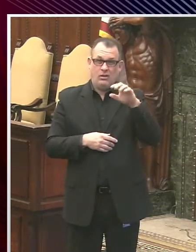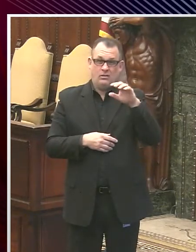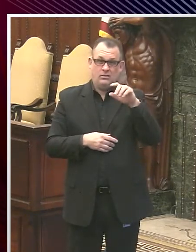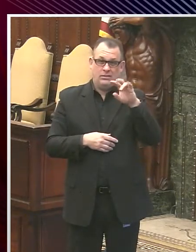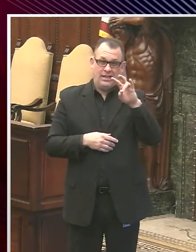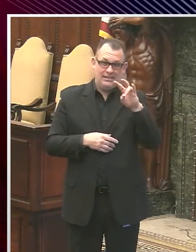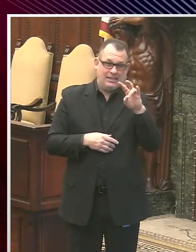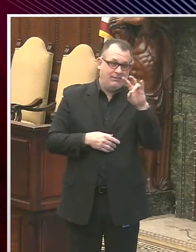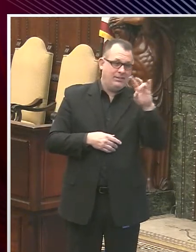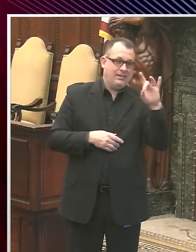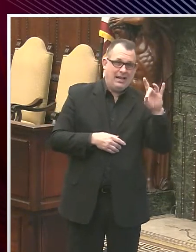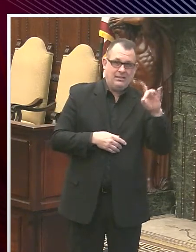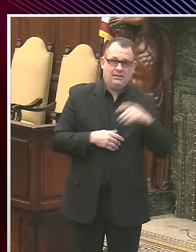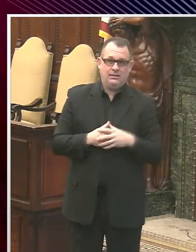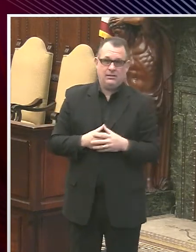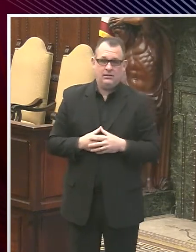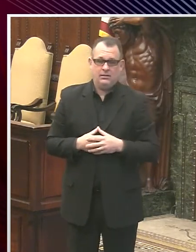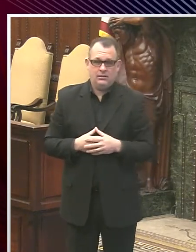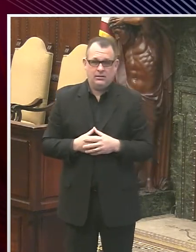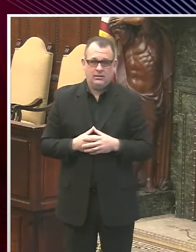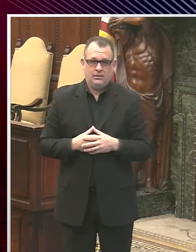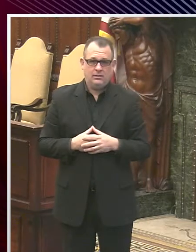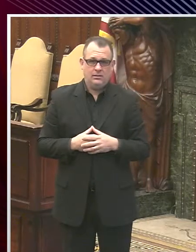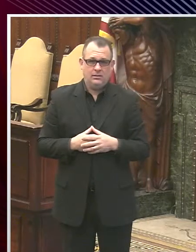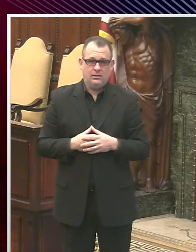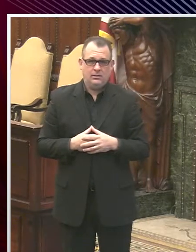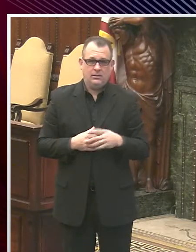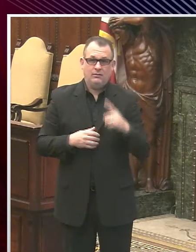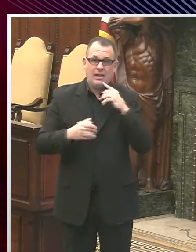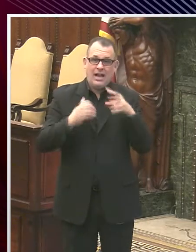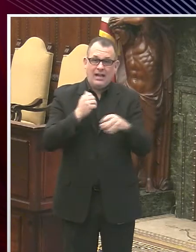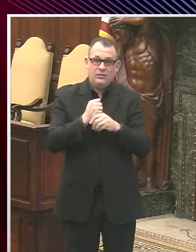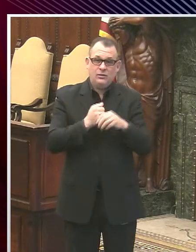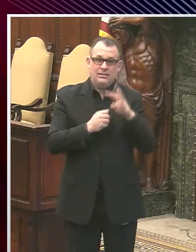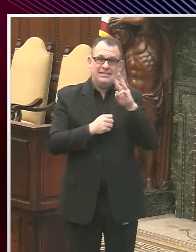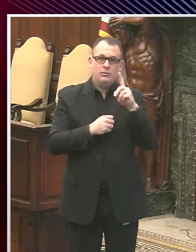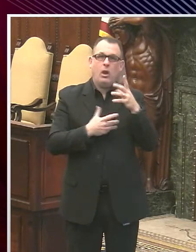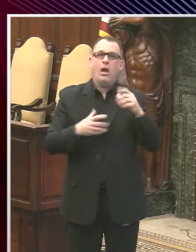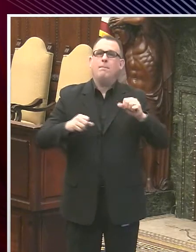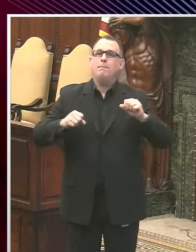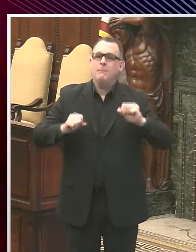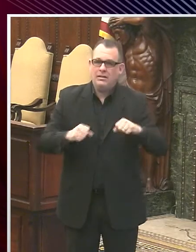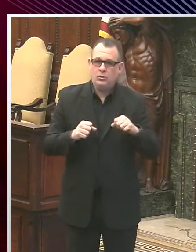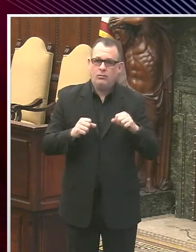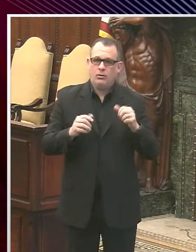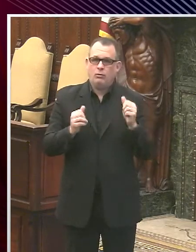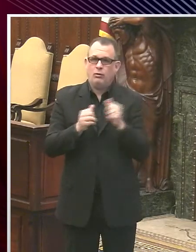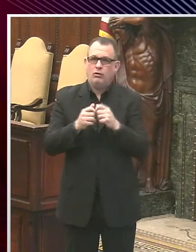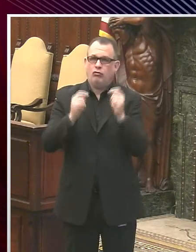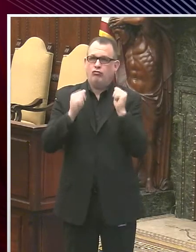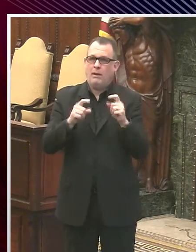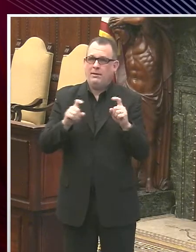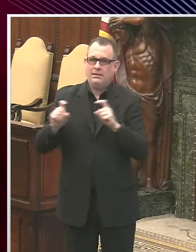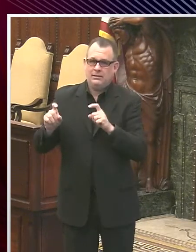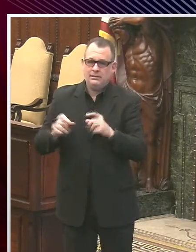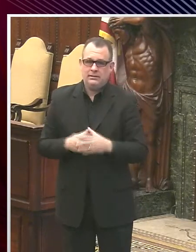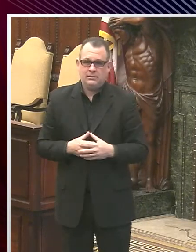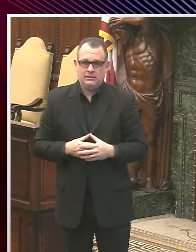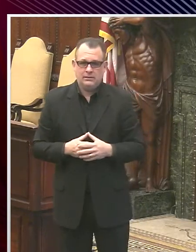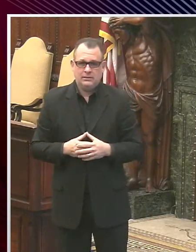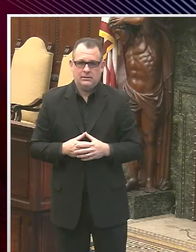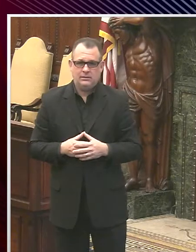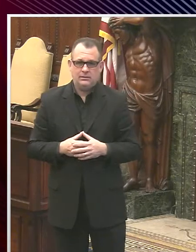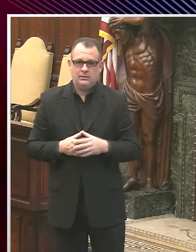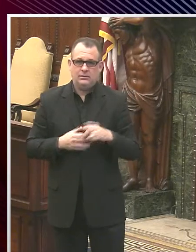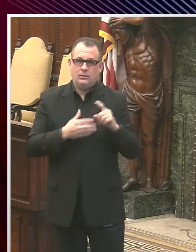117,768 since the beginning of the epidemic, and an additional 61 probable cases diagnosed by rapid antigen tests. So for the past